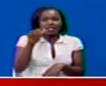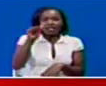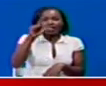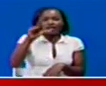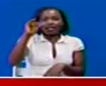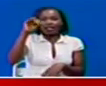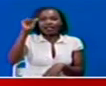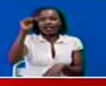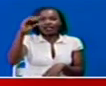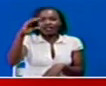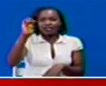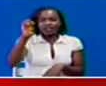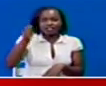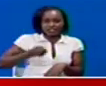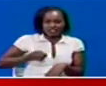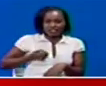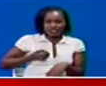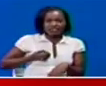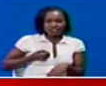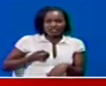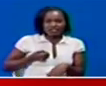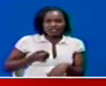School, for example,